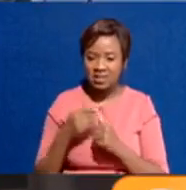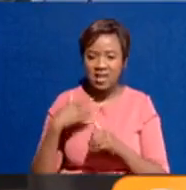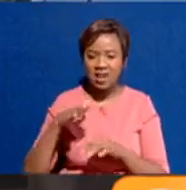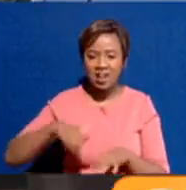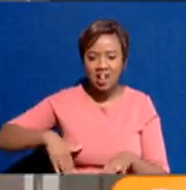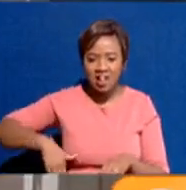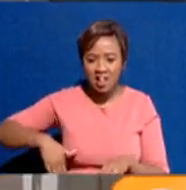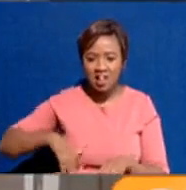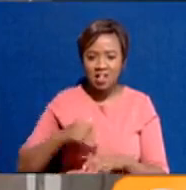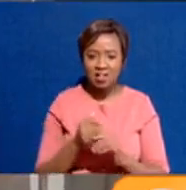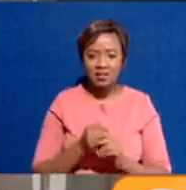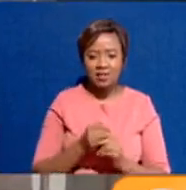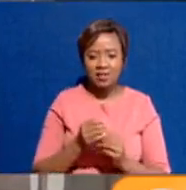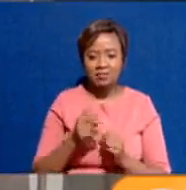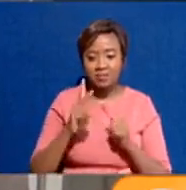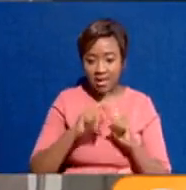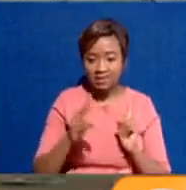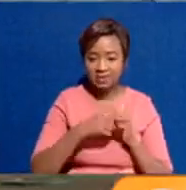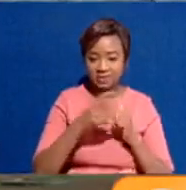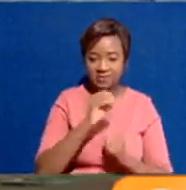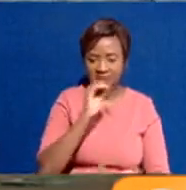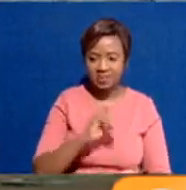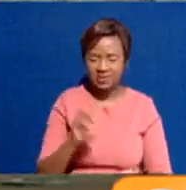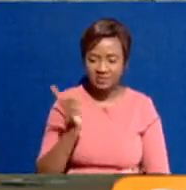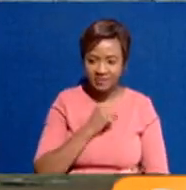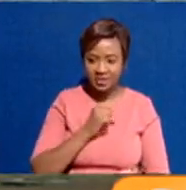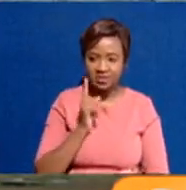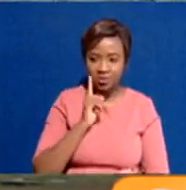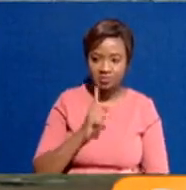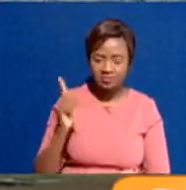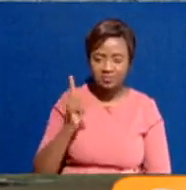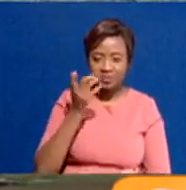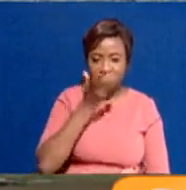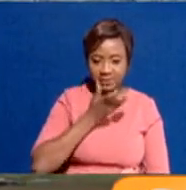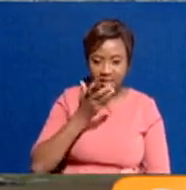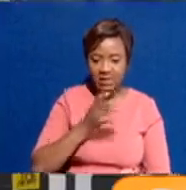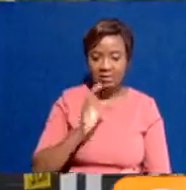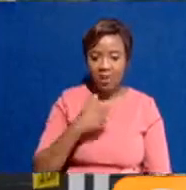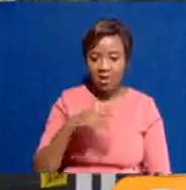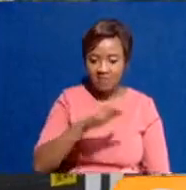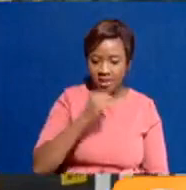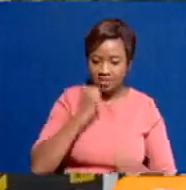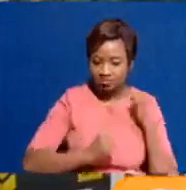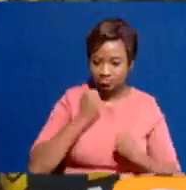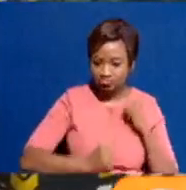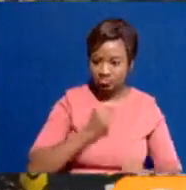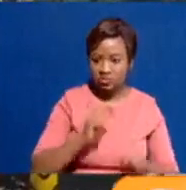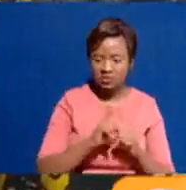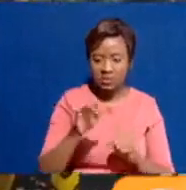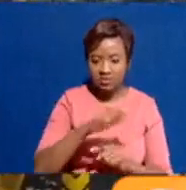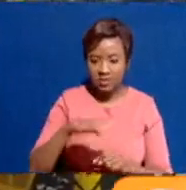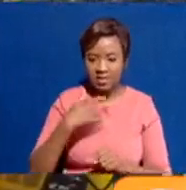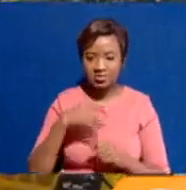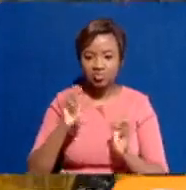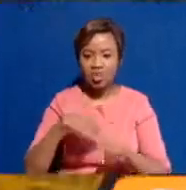when almost 70% was done. The complete stadium will have a running track as well as changing rooms and an